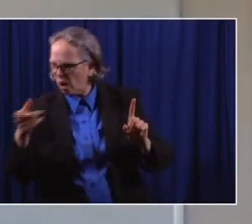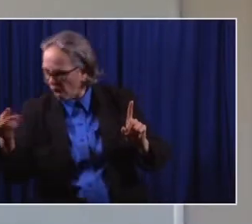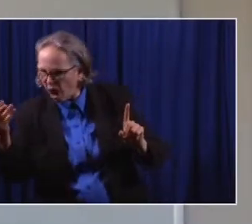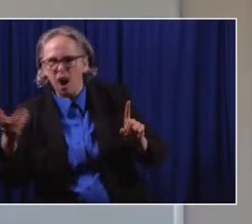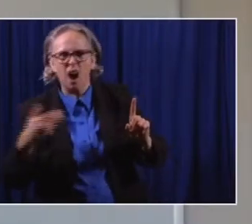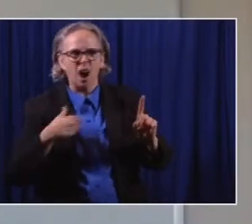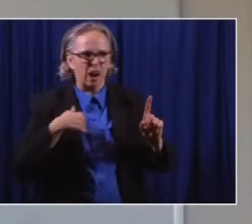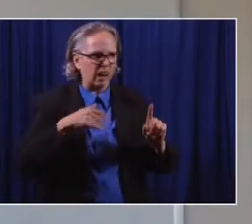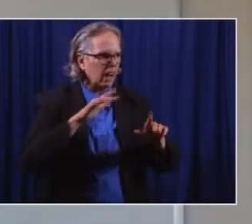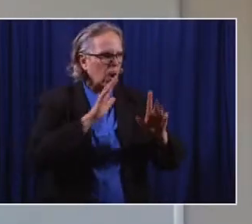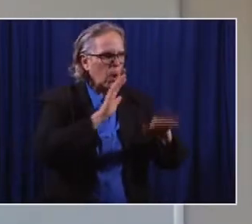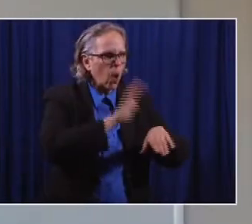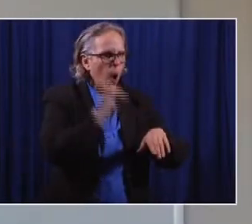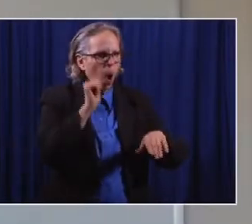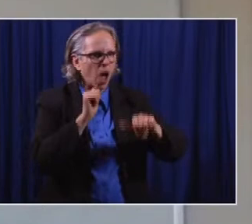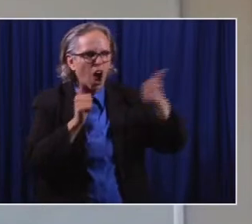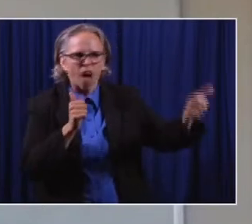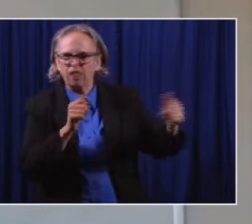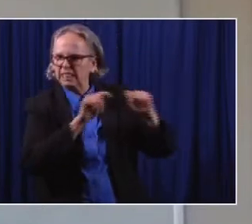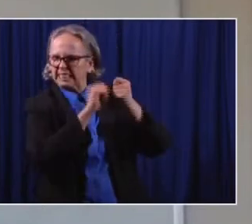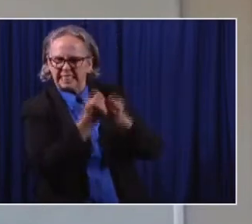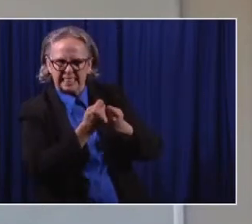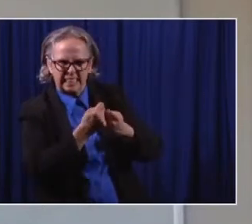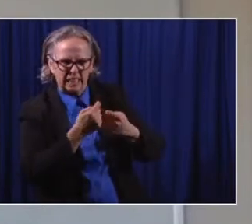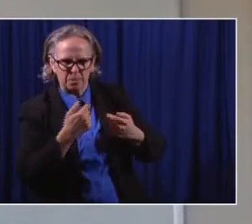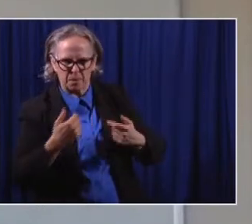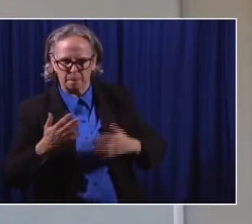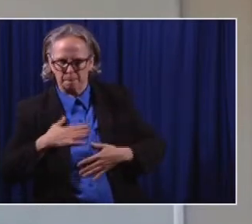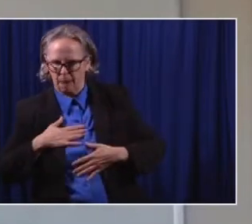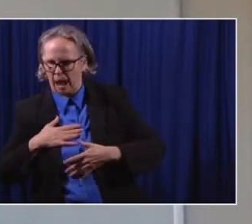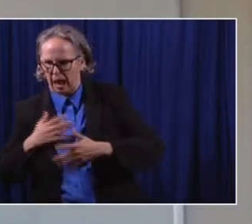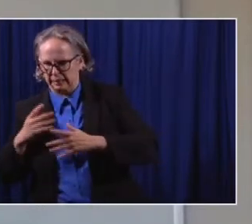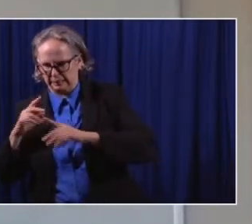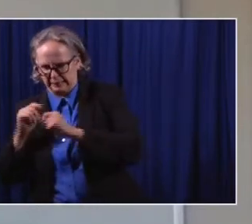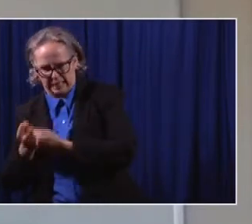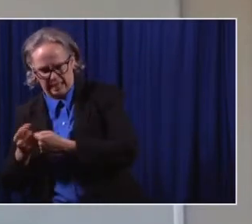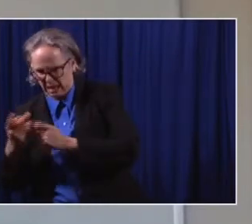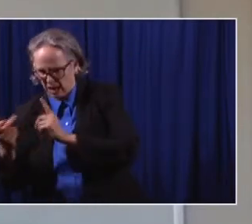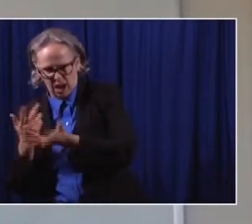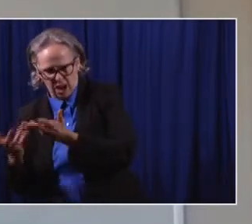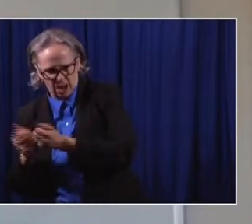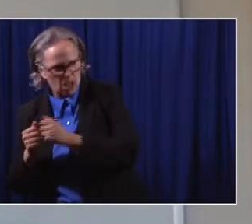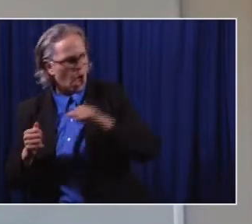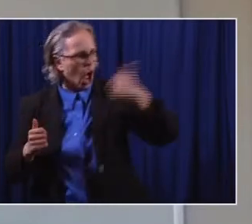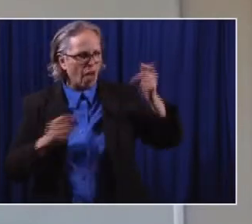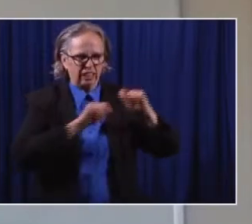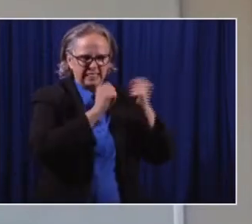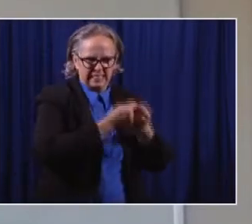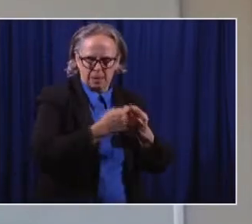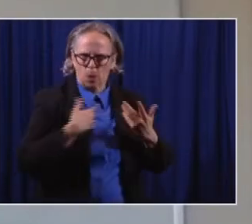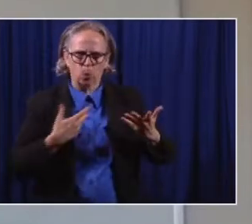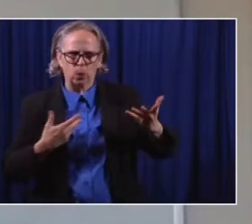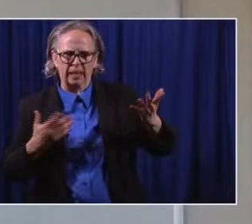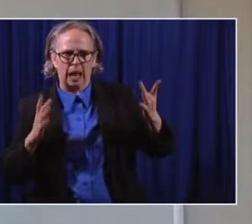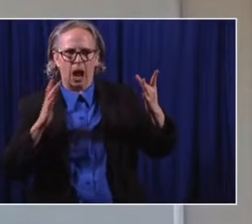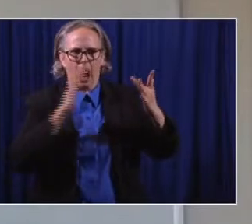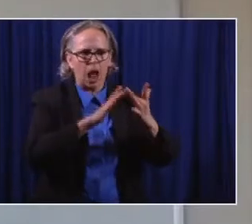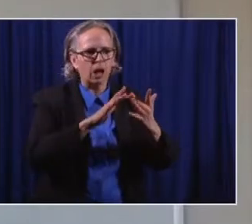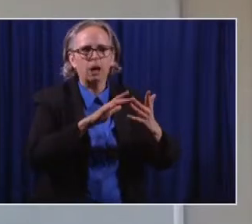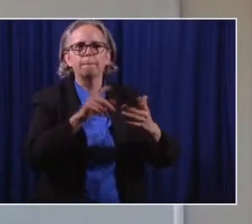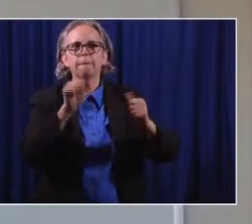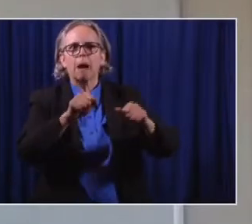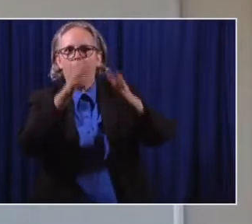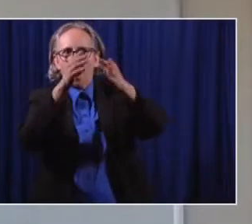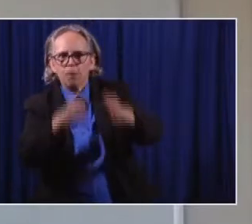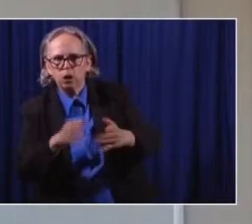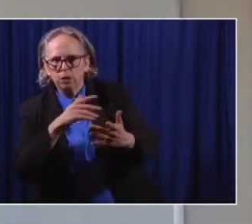have the interview team that gets that information, and then we have another team that reaches out to those that were exposed and informs